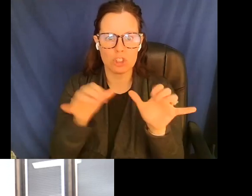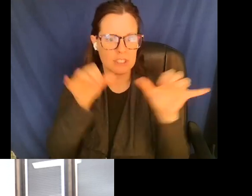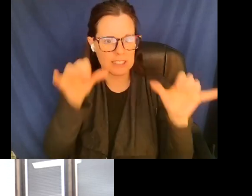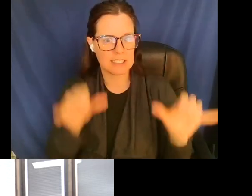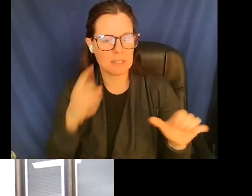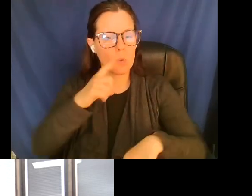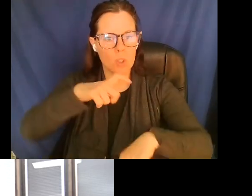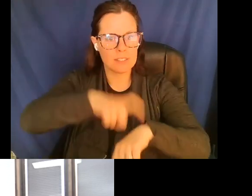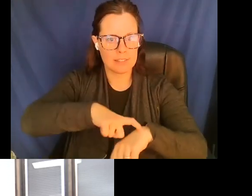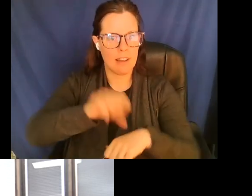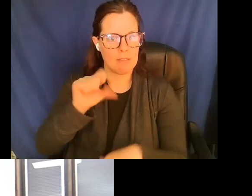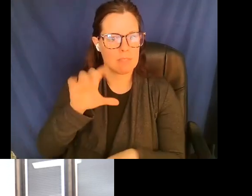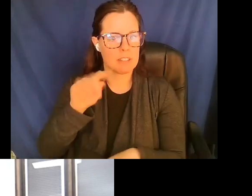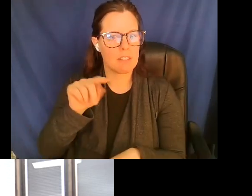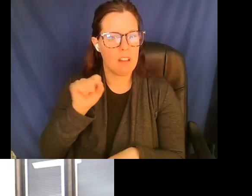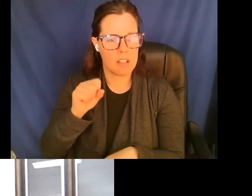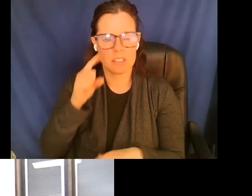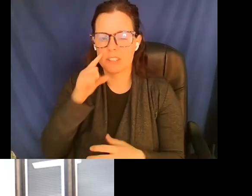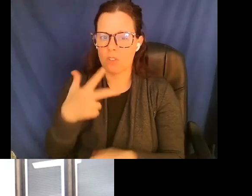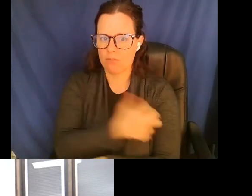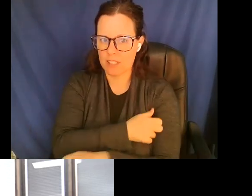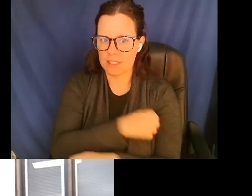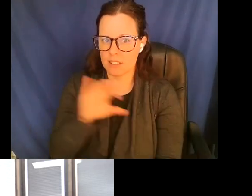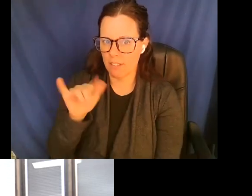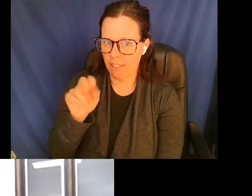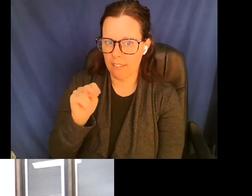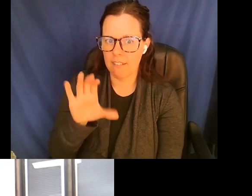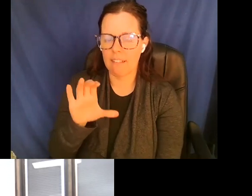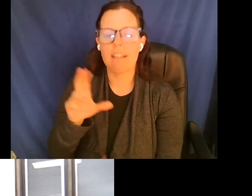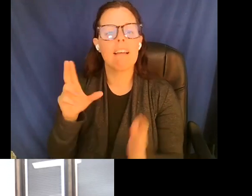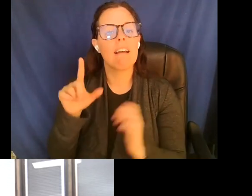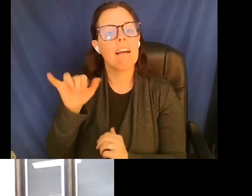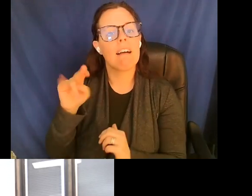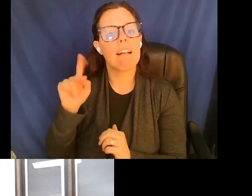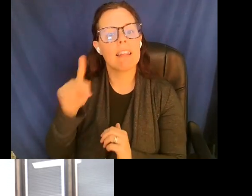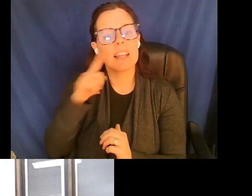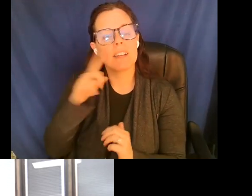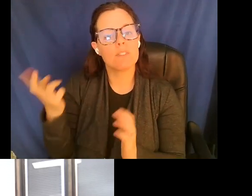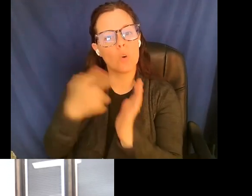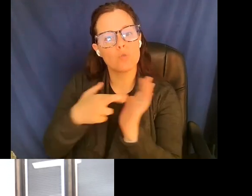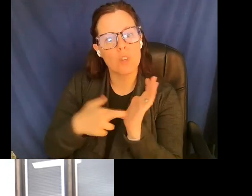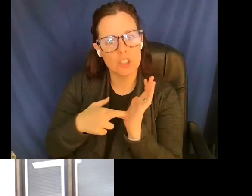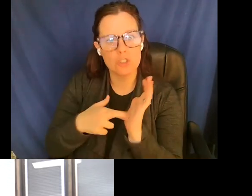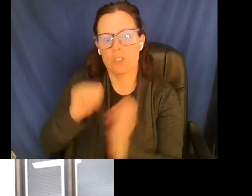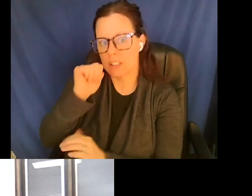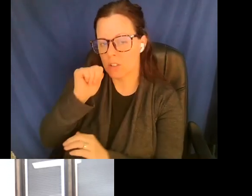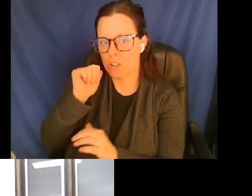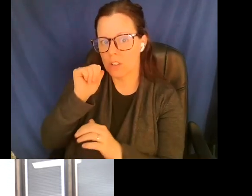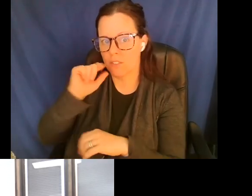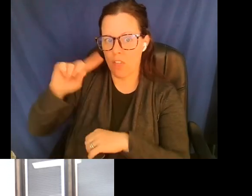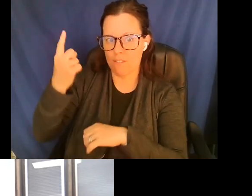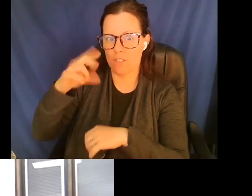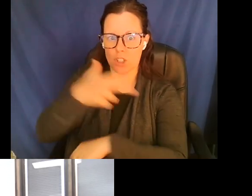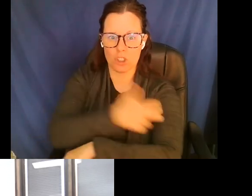our vaccination clinics. A link to register for the first dose time slot will go live tomorrow on Friday at